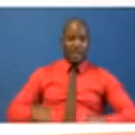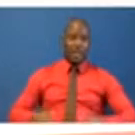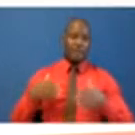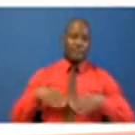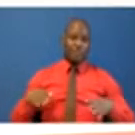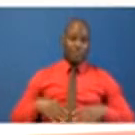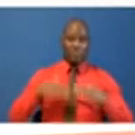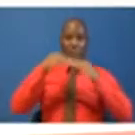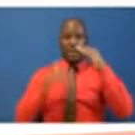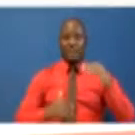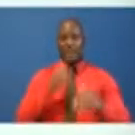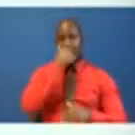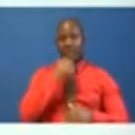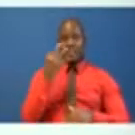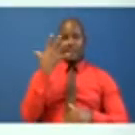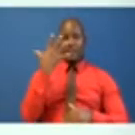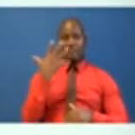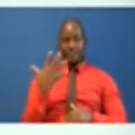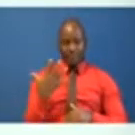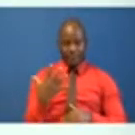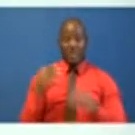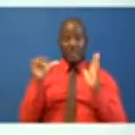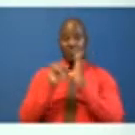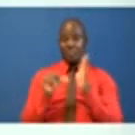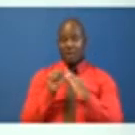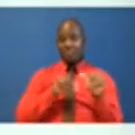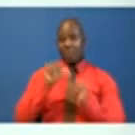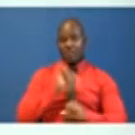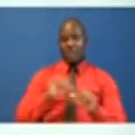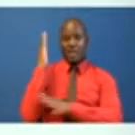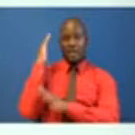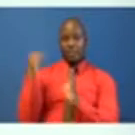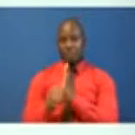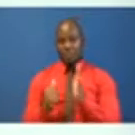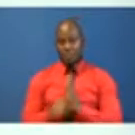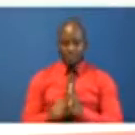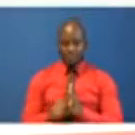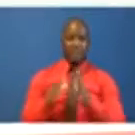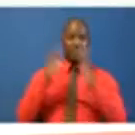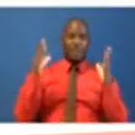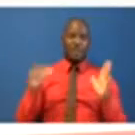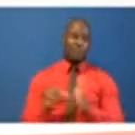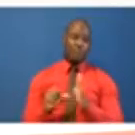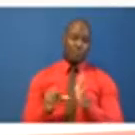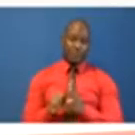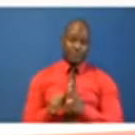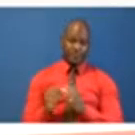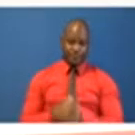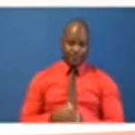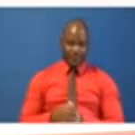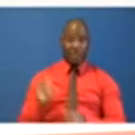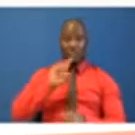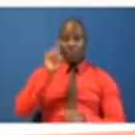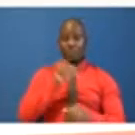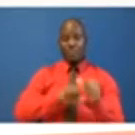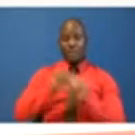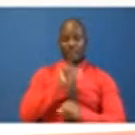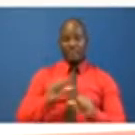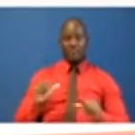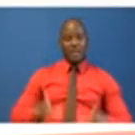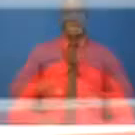people below the age of 35. the issue about insecurity is a big issue the question about